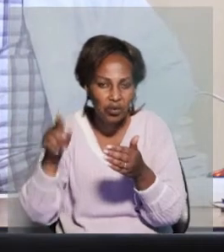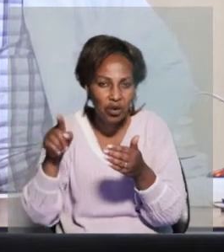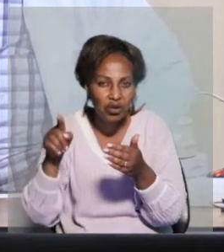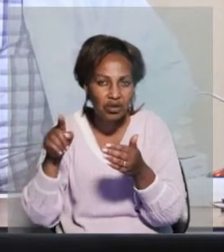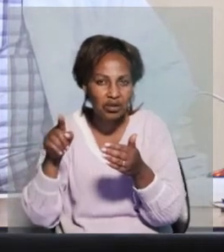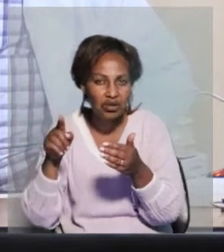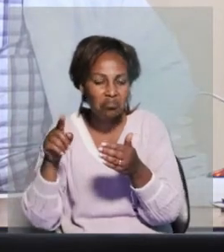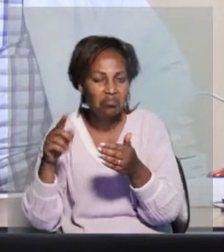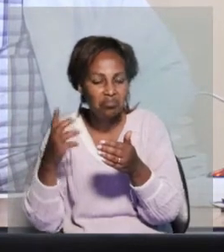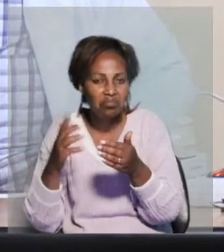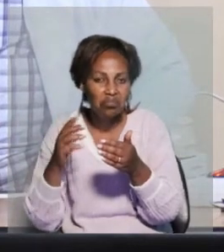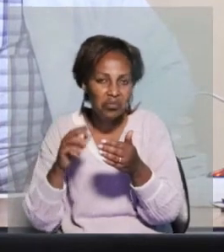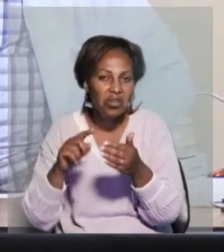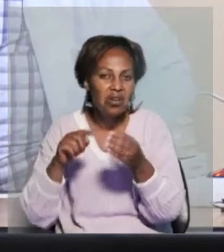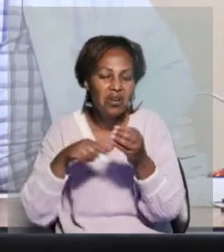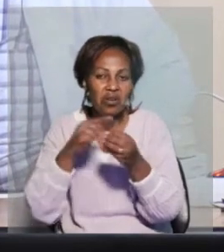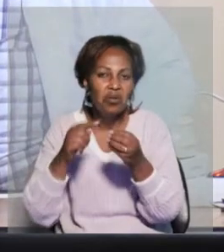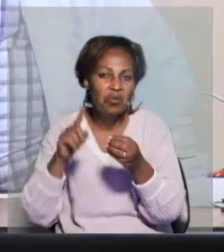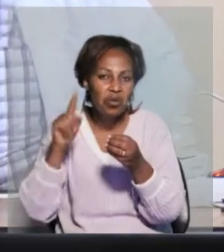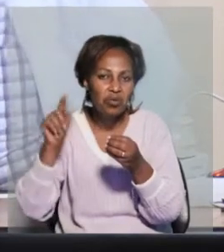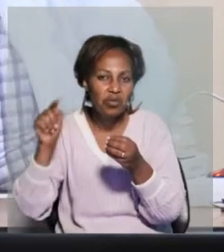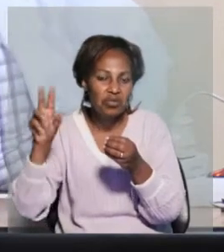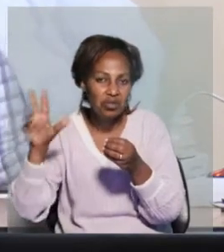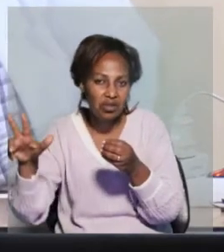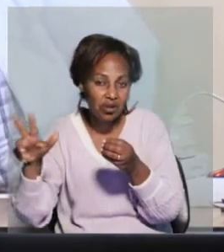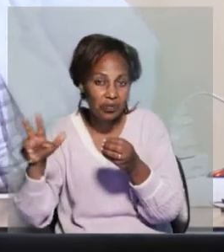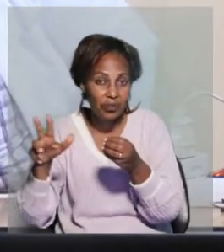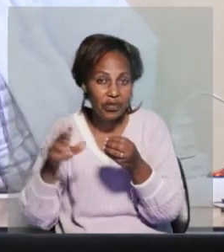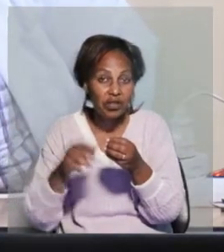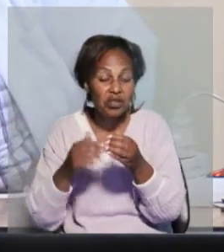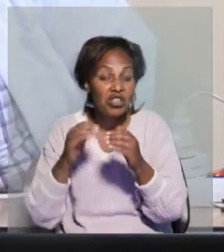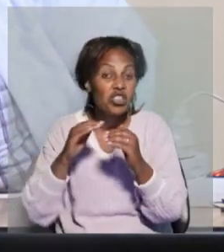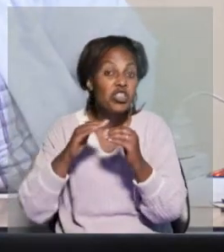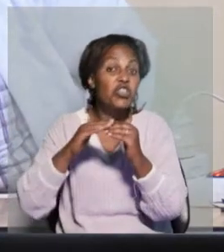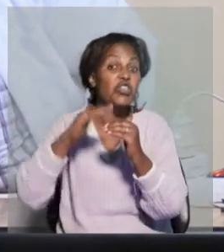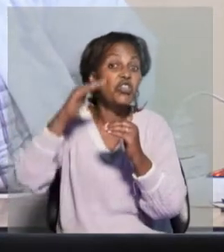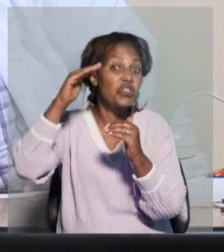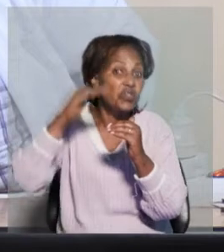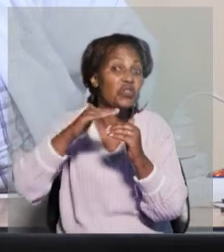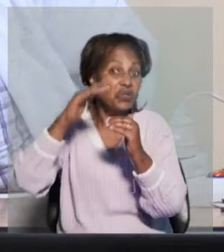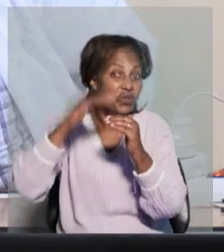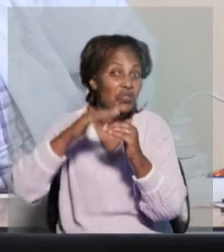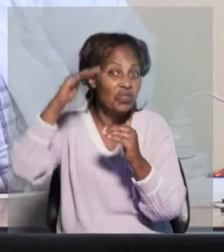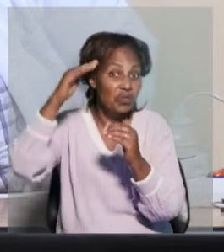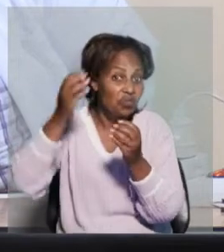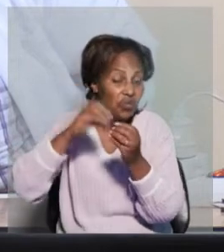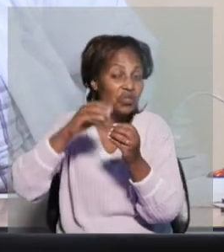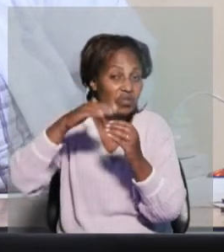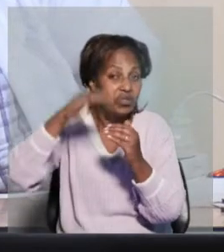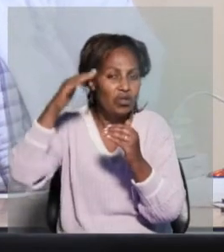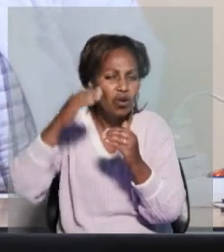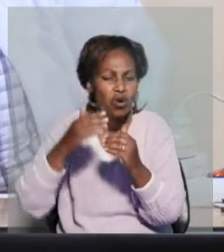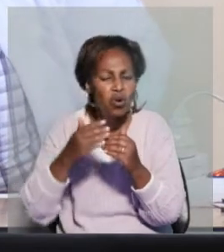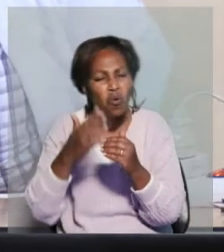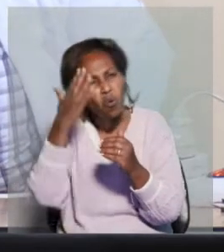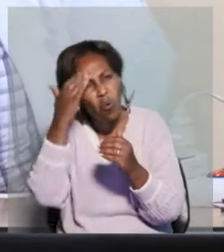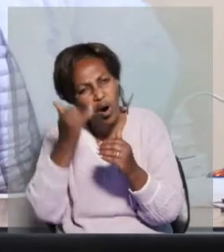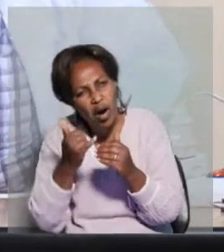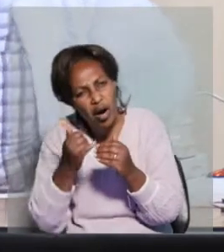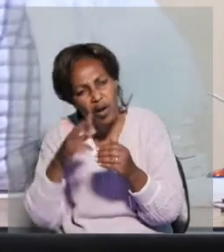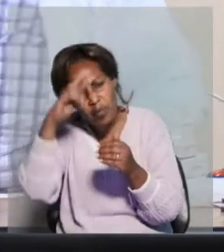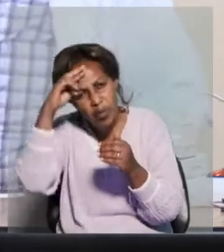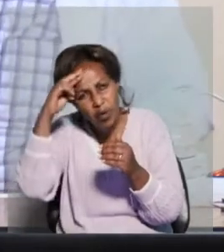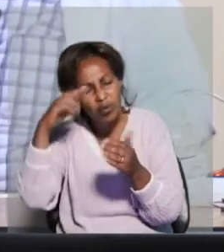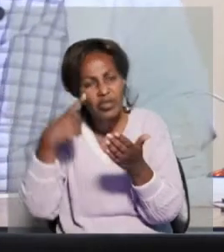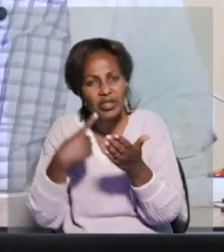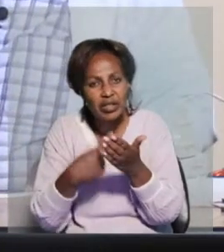0.1. It will be around 1.3. Yeah. You know, it's increasing. We have to wait for some time. Yeah. Why? Because this kind